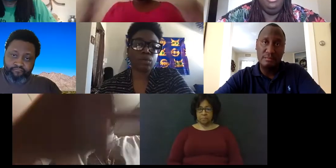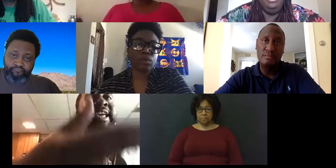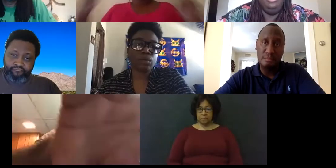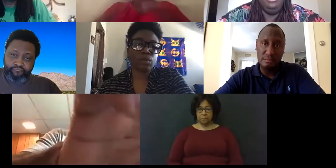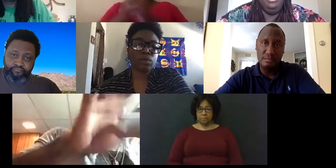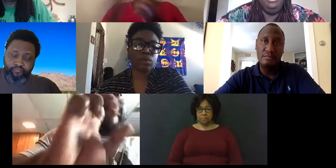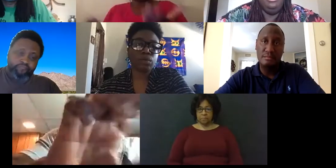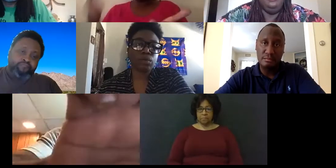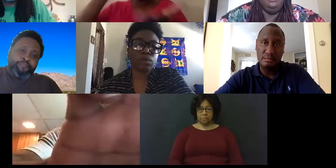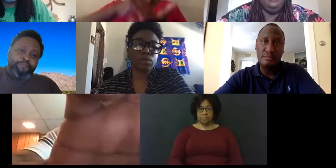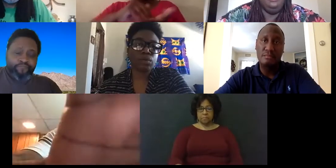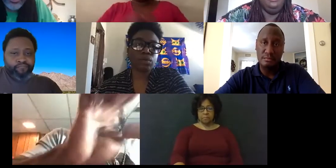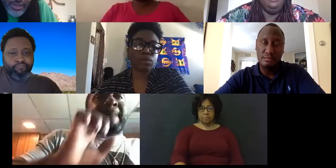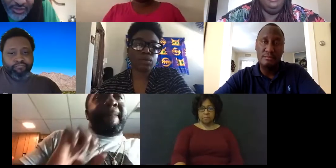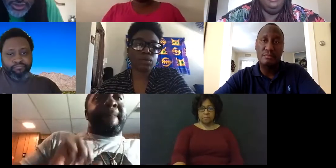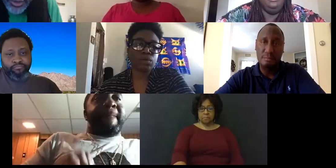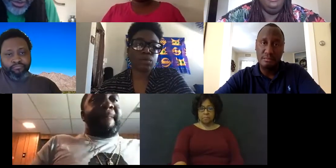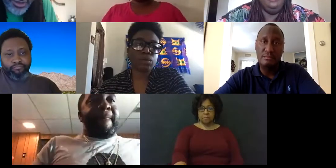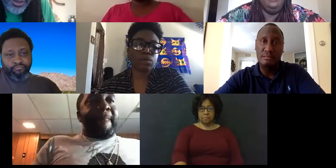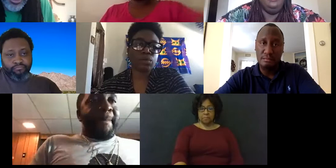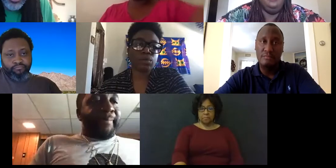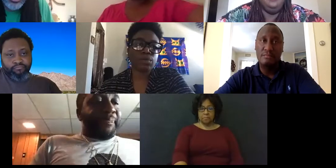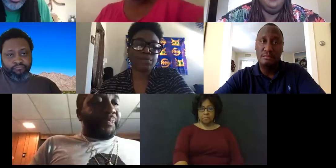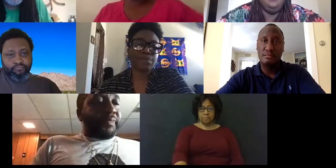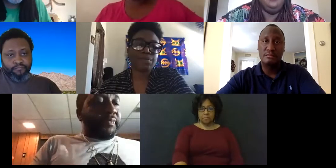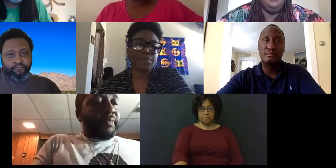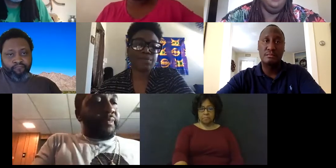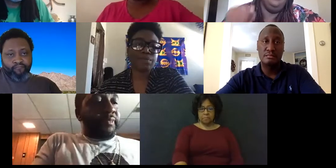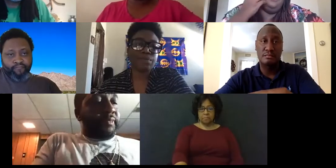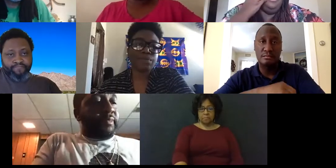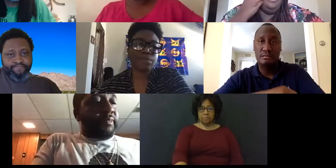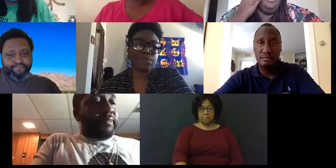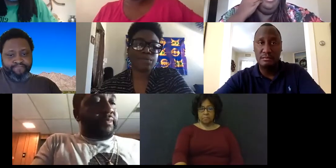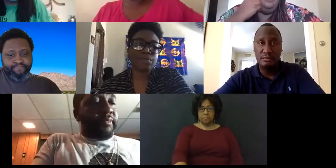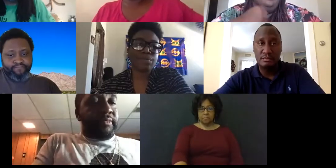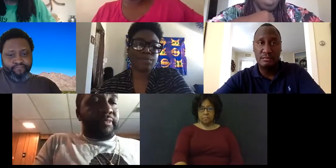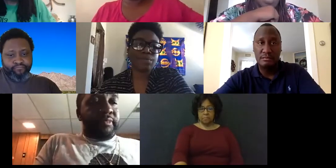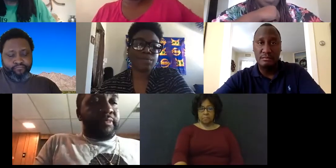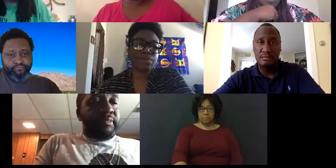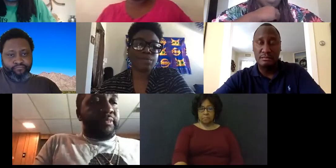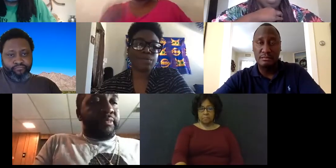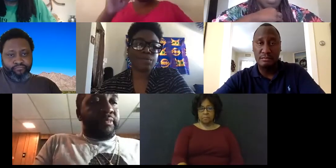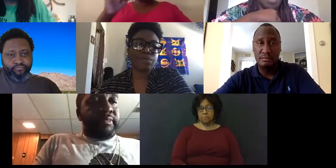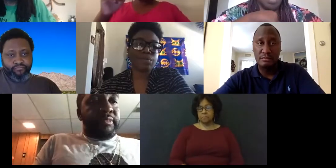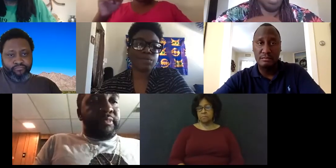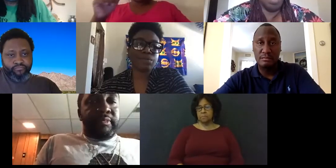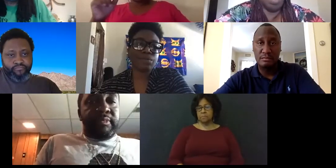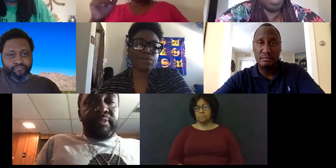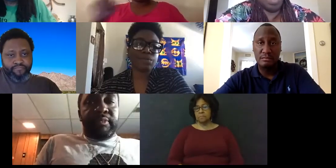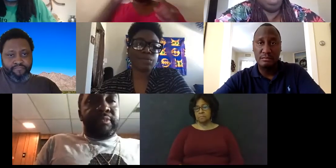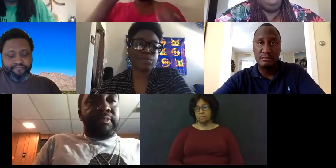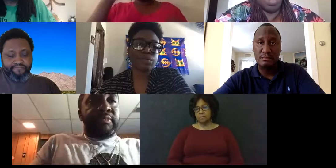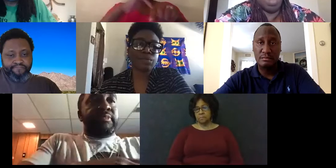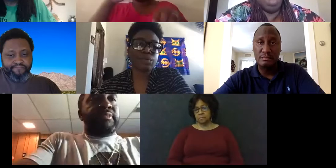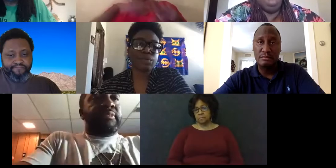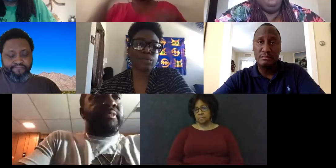again. Okay, you touched on something that I think that's the next thing. And you said, Lester, you talked about